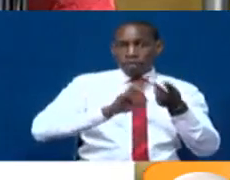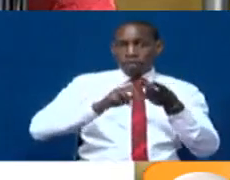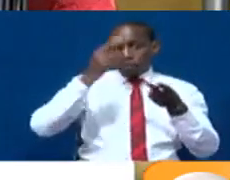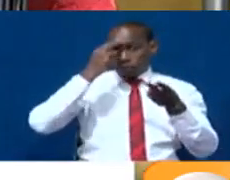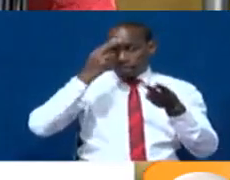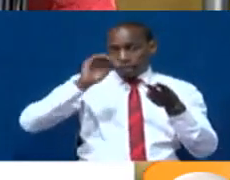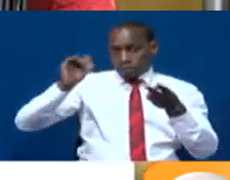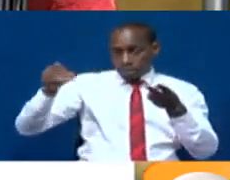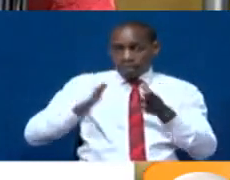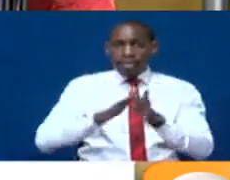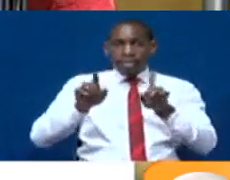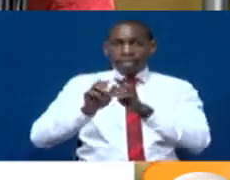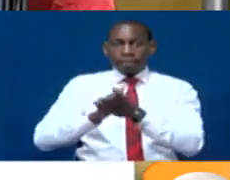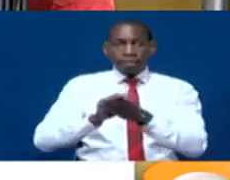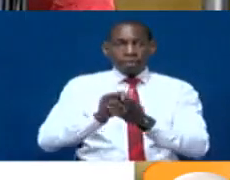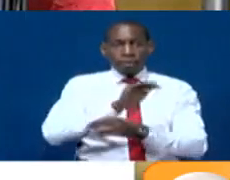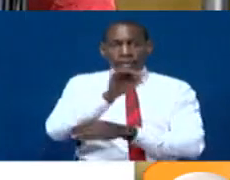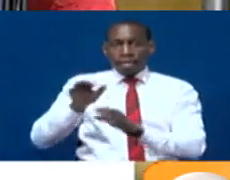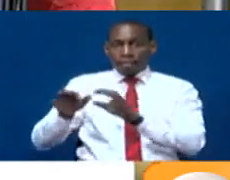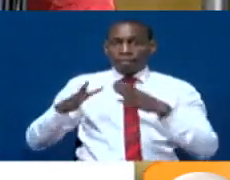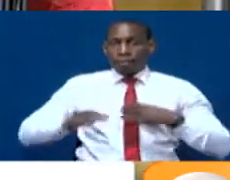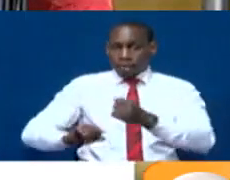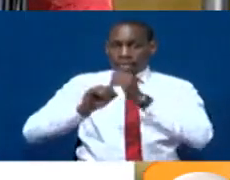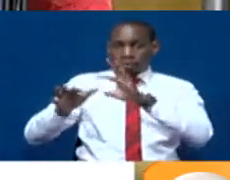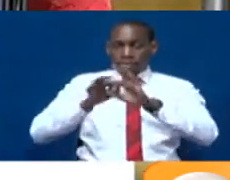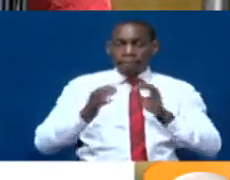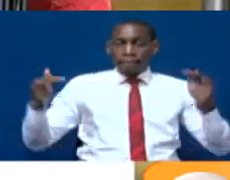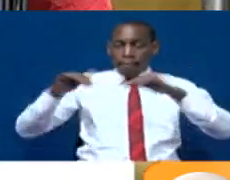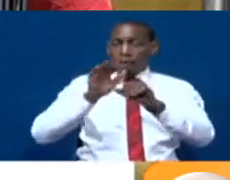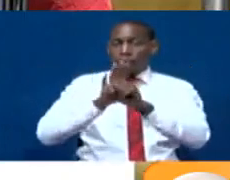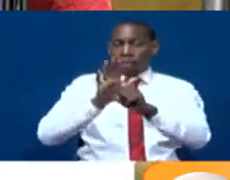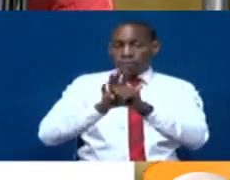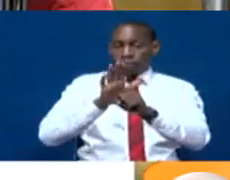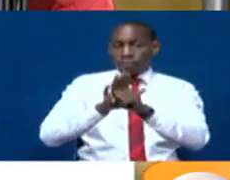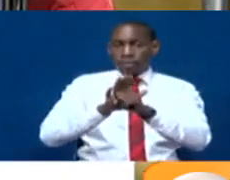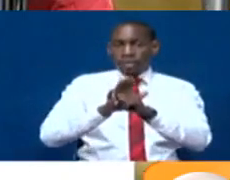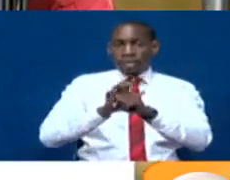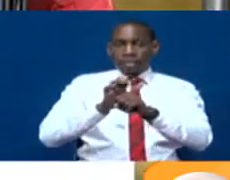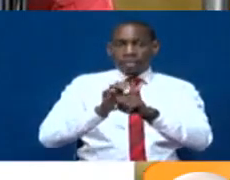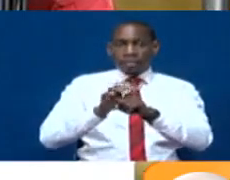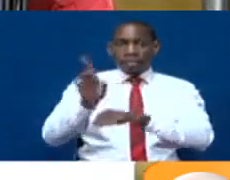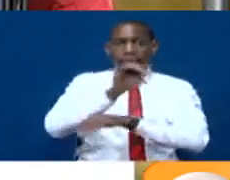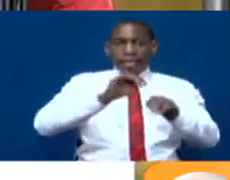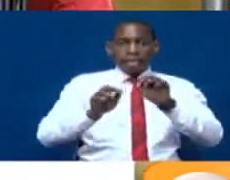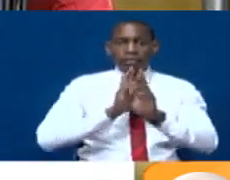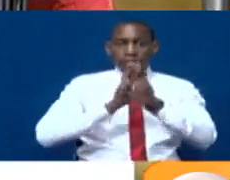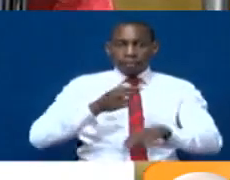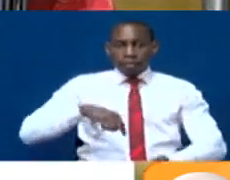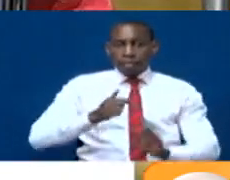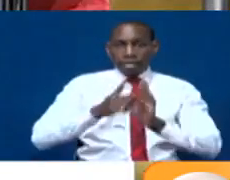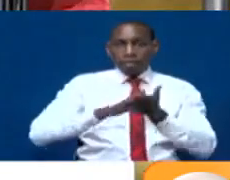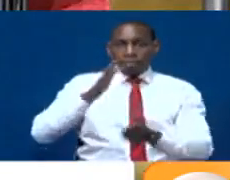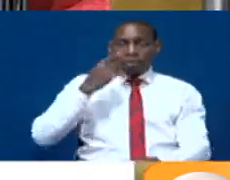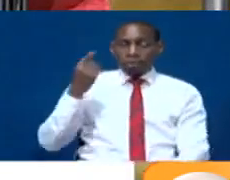Narok counties also called on Azimio supporters to turn out in large numbers on election day. Here's Stephen Latour with